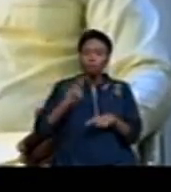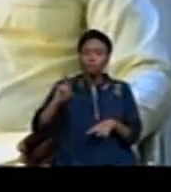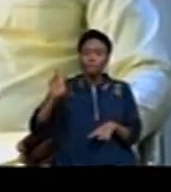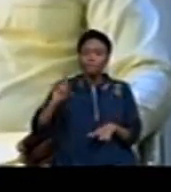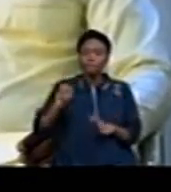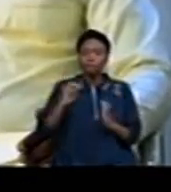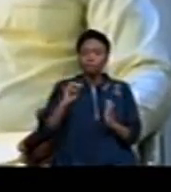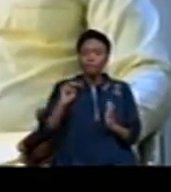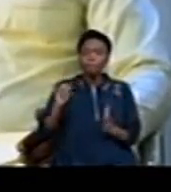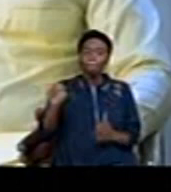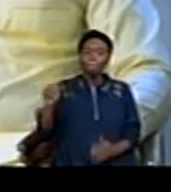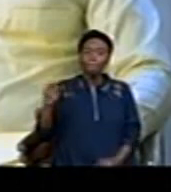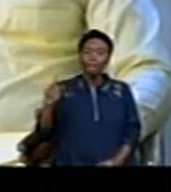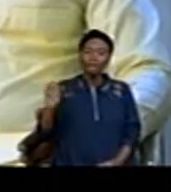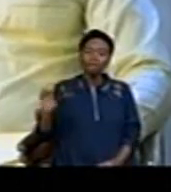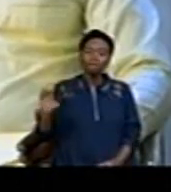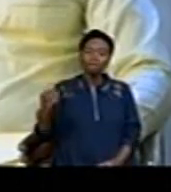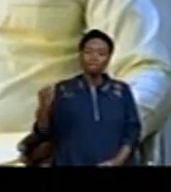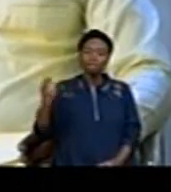2023.